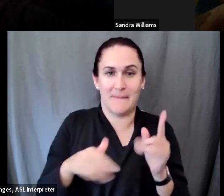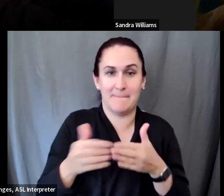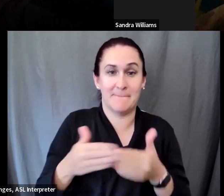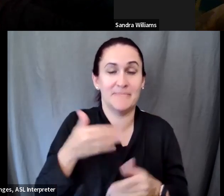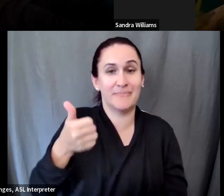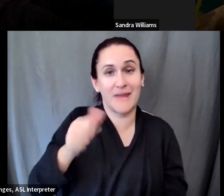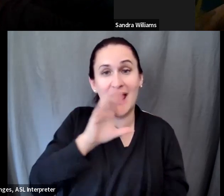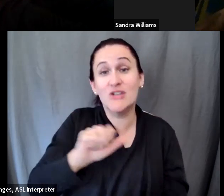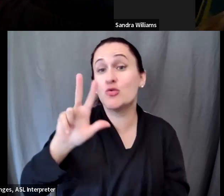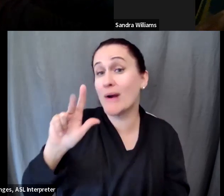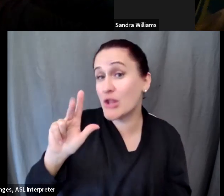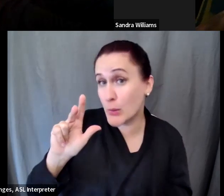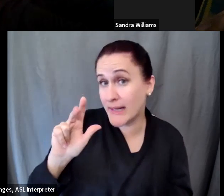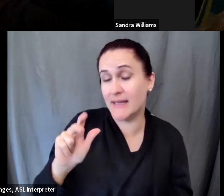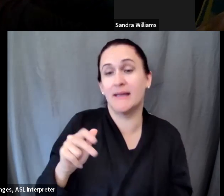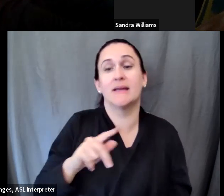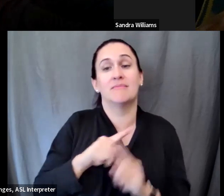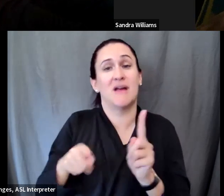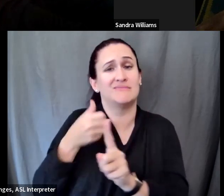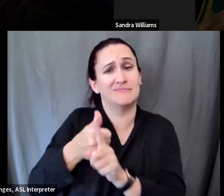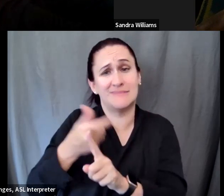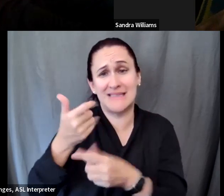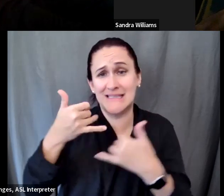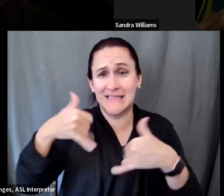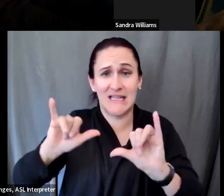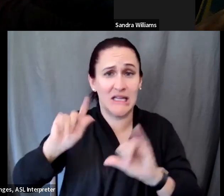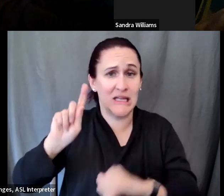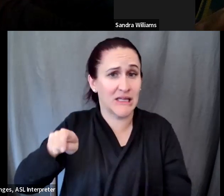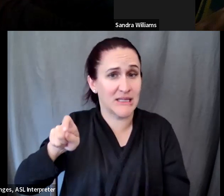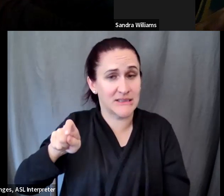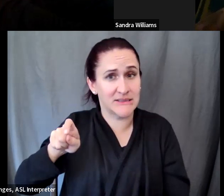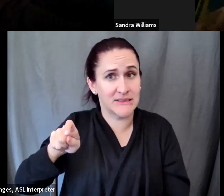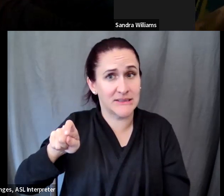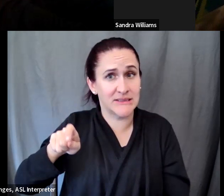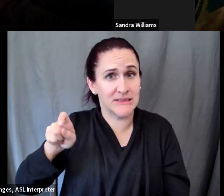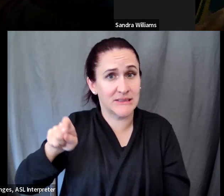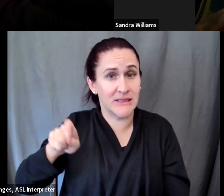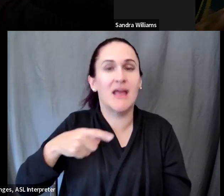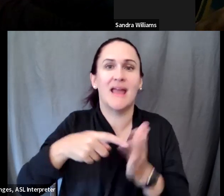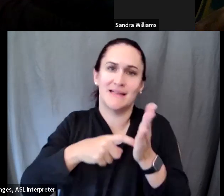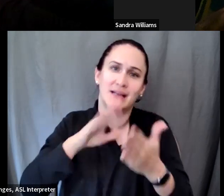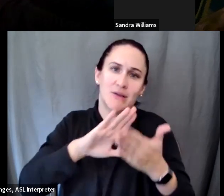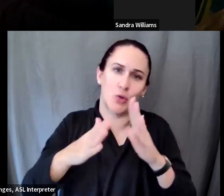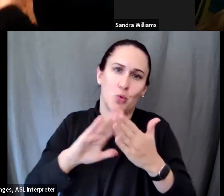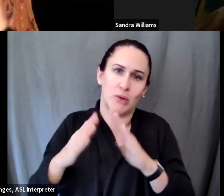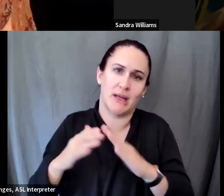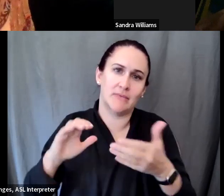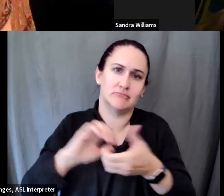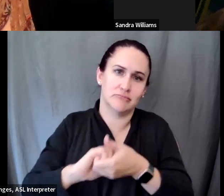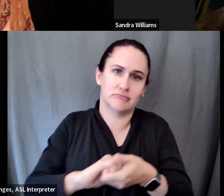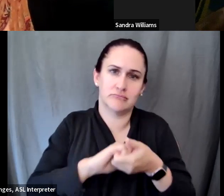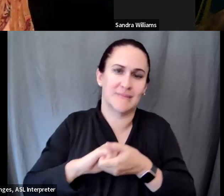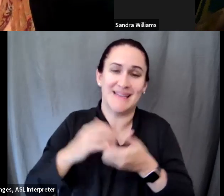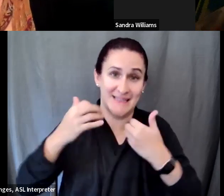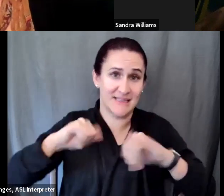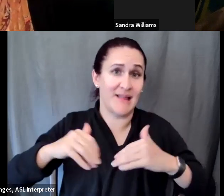23 at this point, but he still needs, it takes a community. He Mhm. still has a